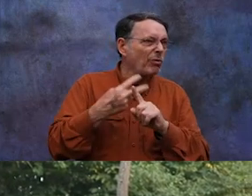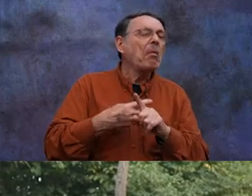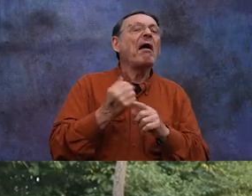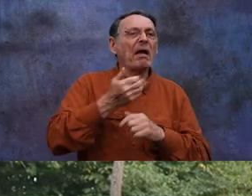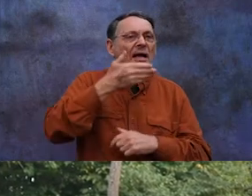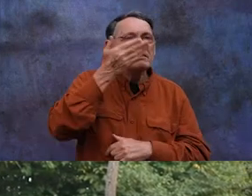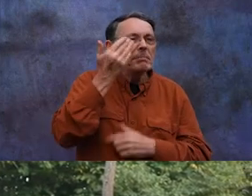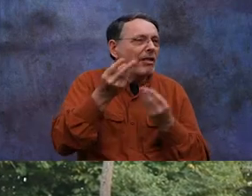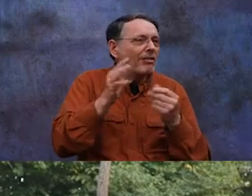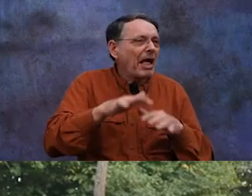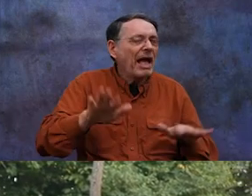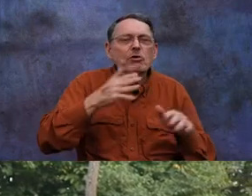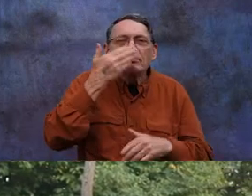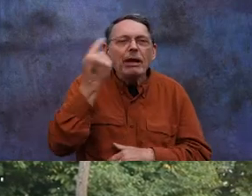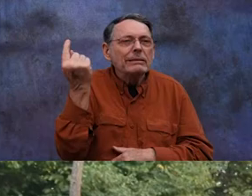Something sweet,